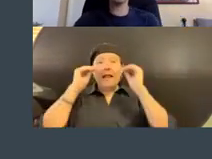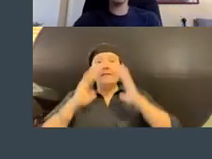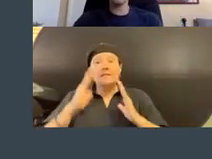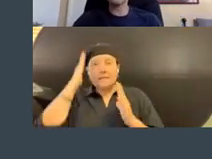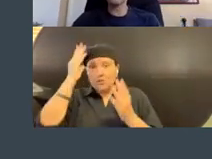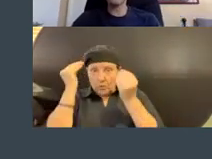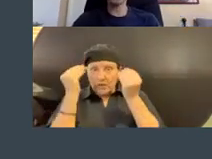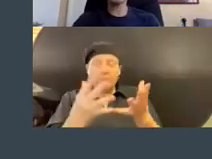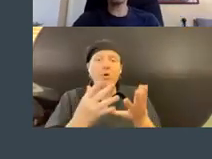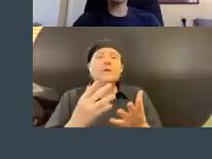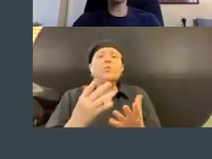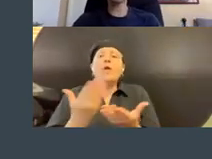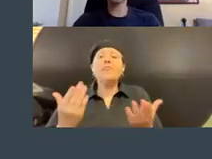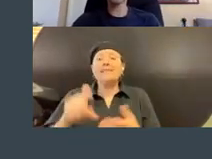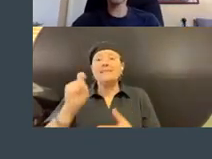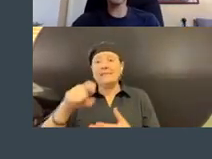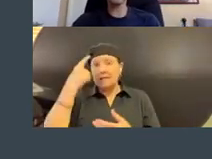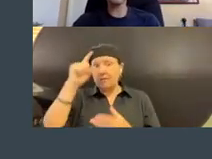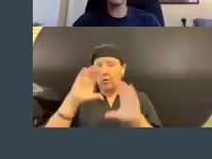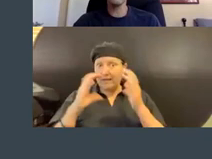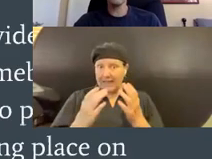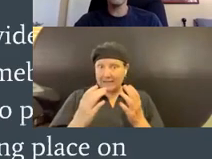okay? Now, speaking of materials,